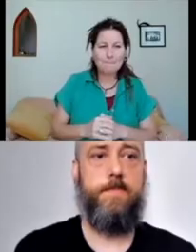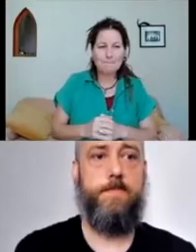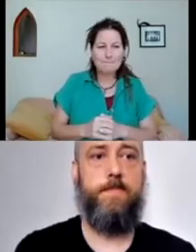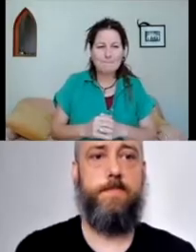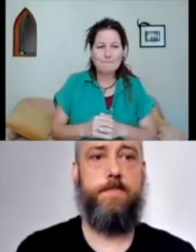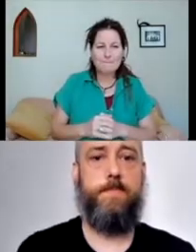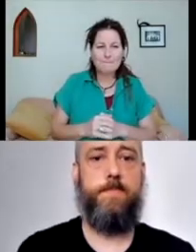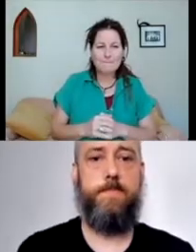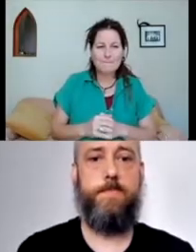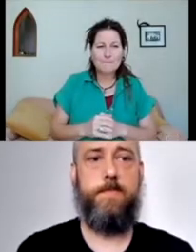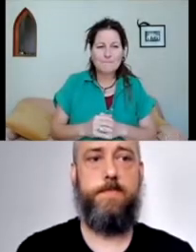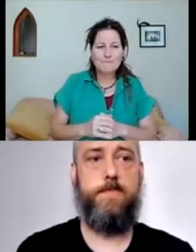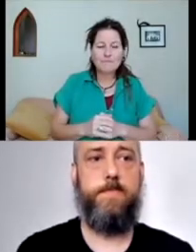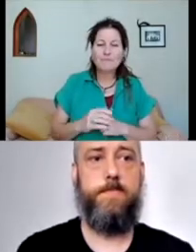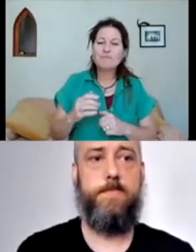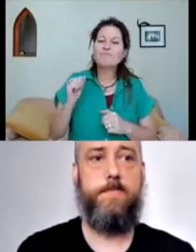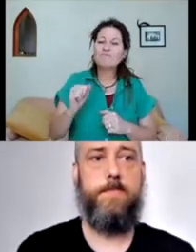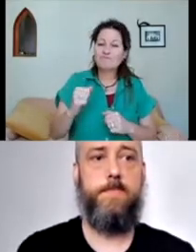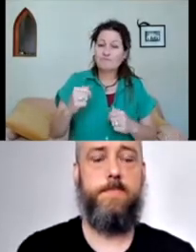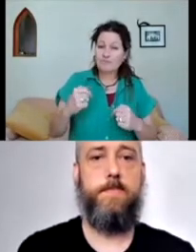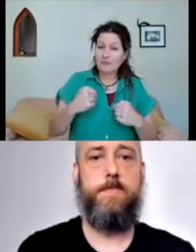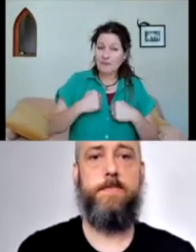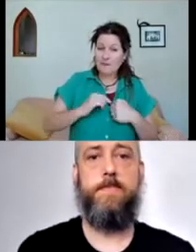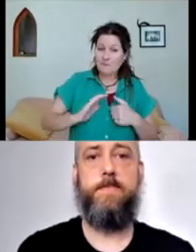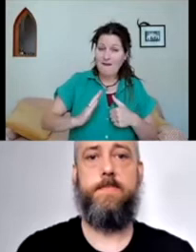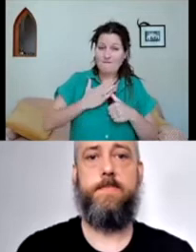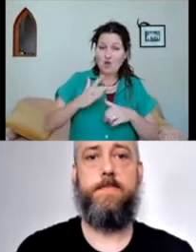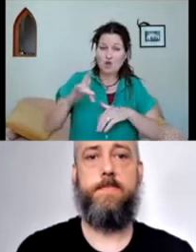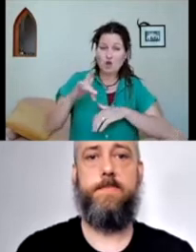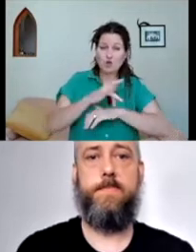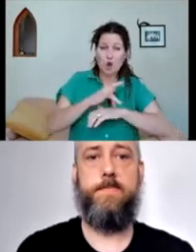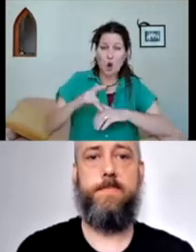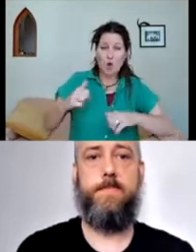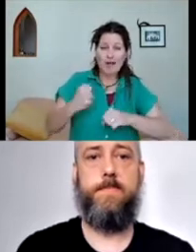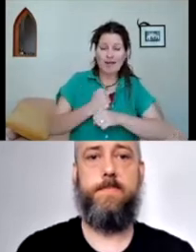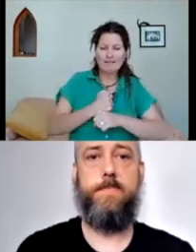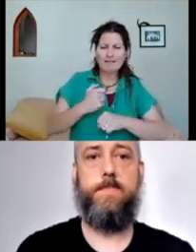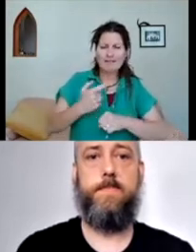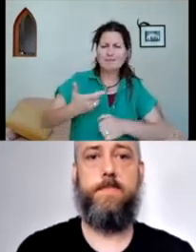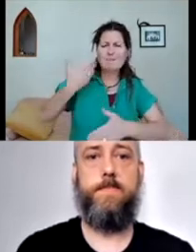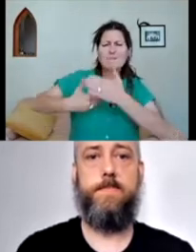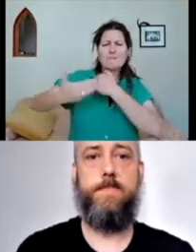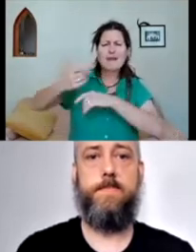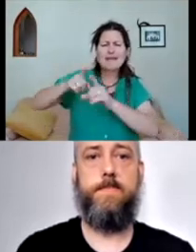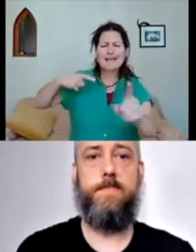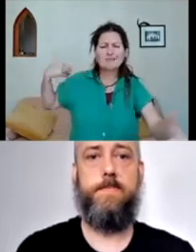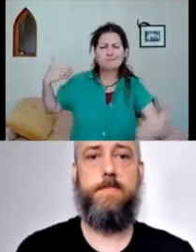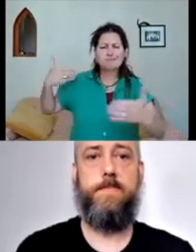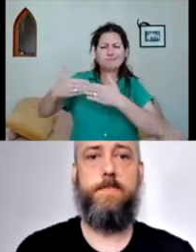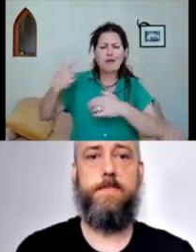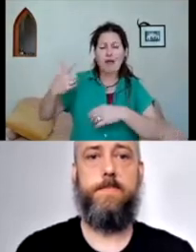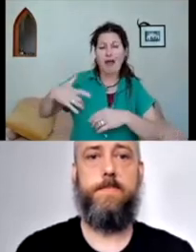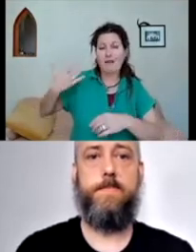the first show I ever did when I moved here from New York many decades ago was in